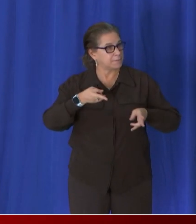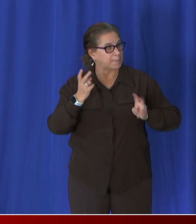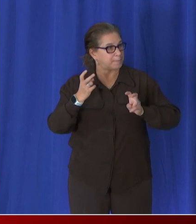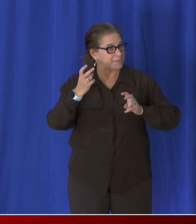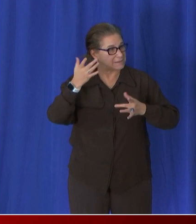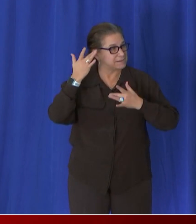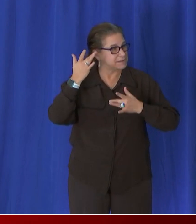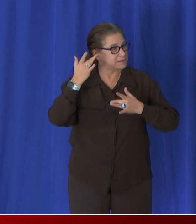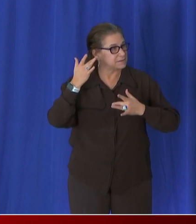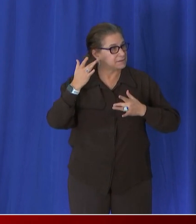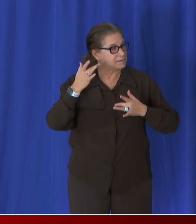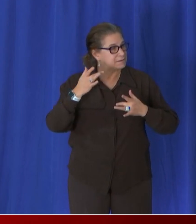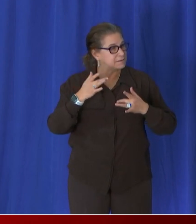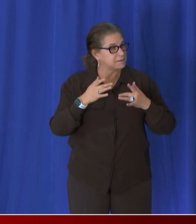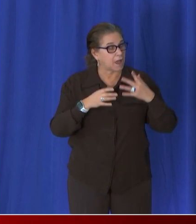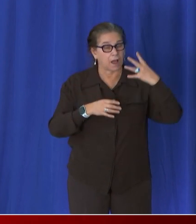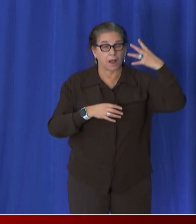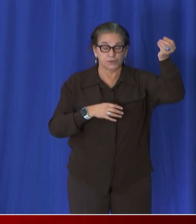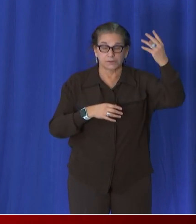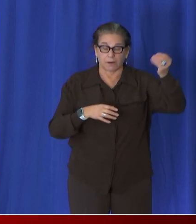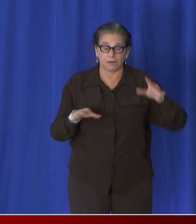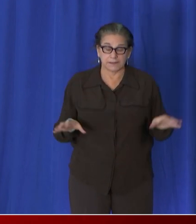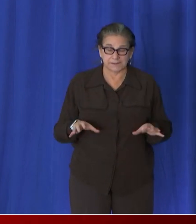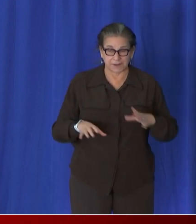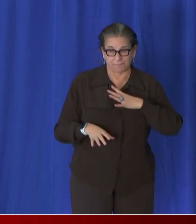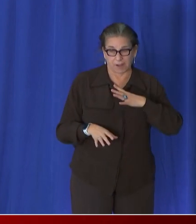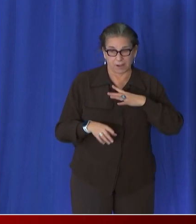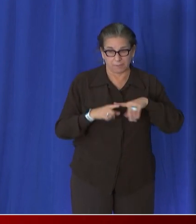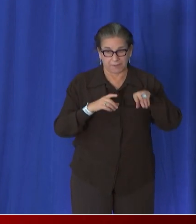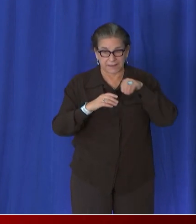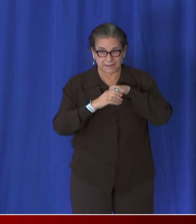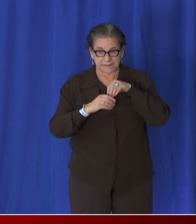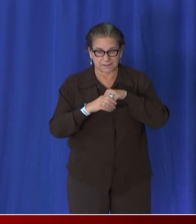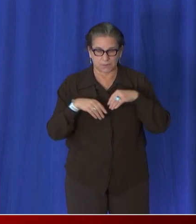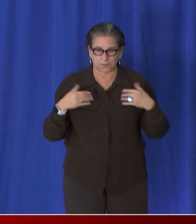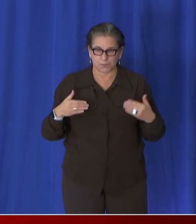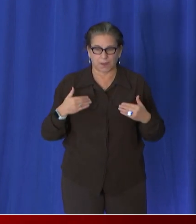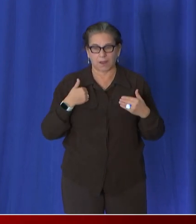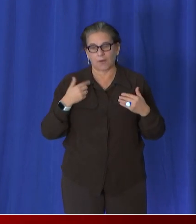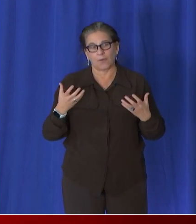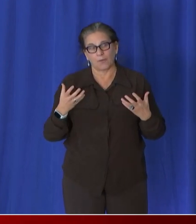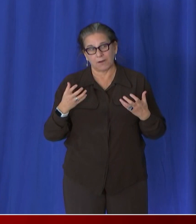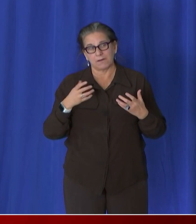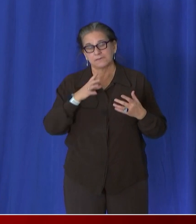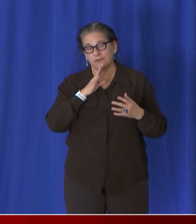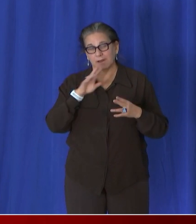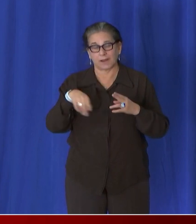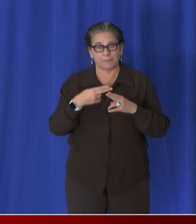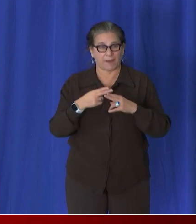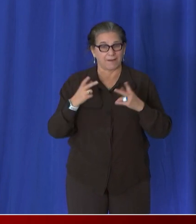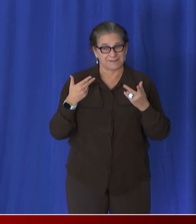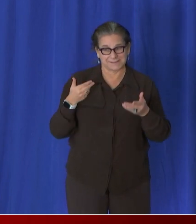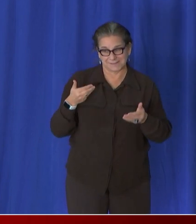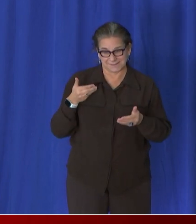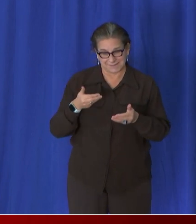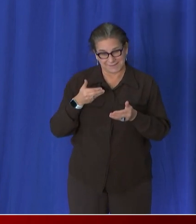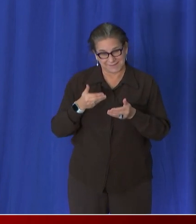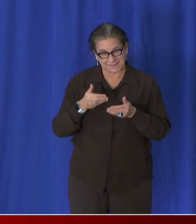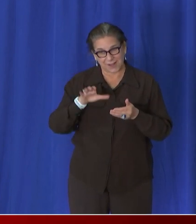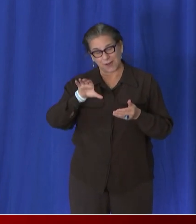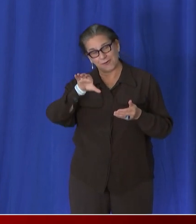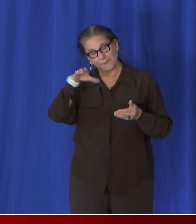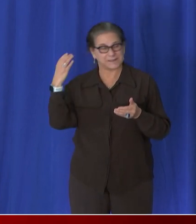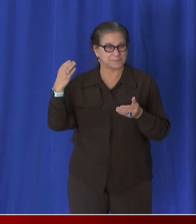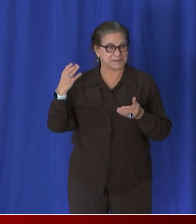So with that, we want to, of course, celebrate the season, but we also want to remind